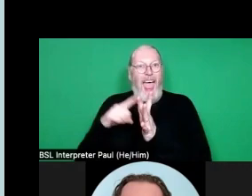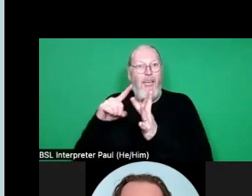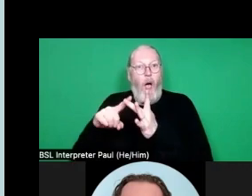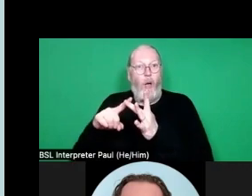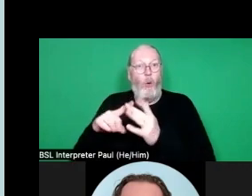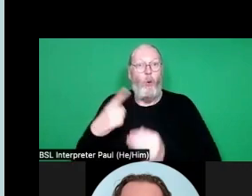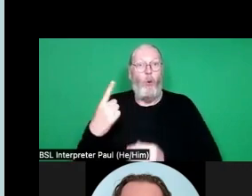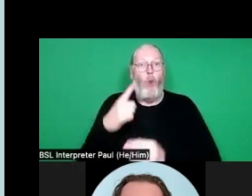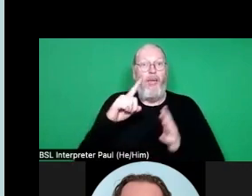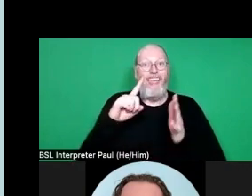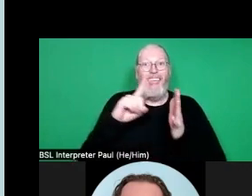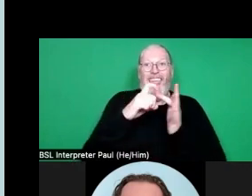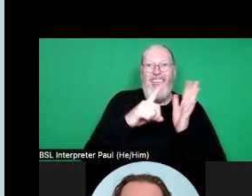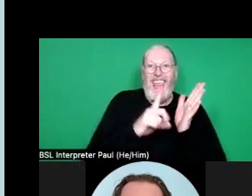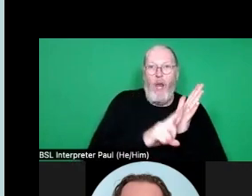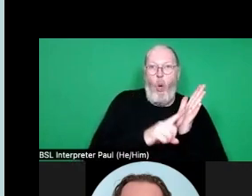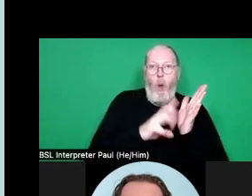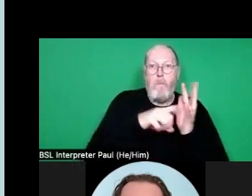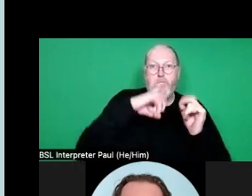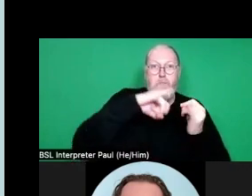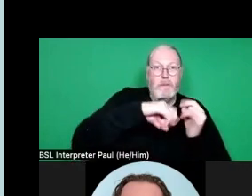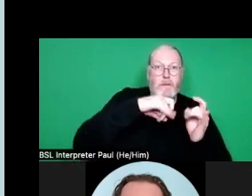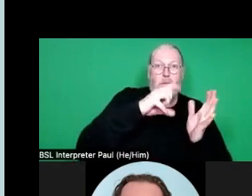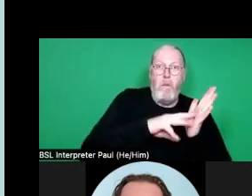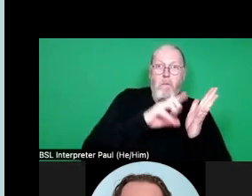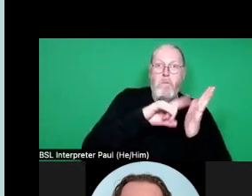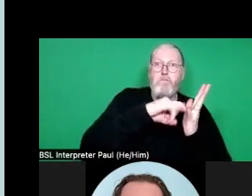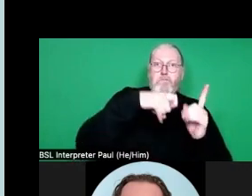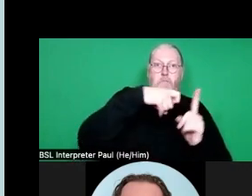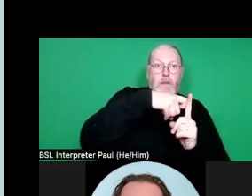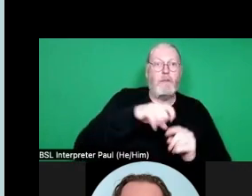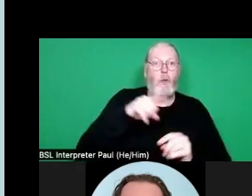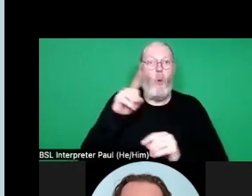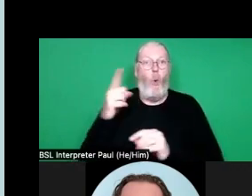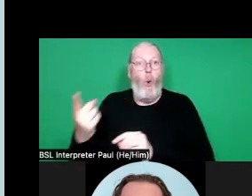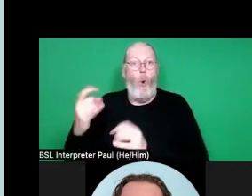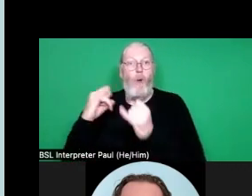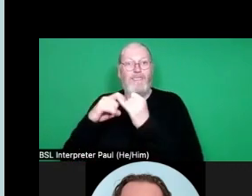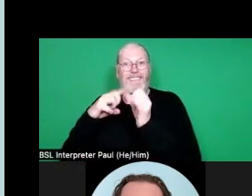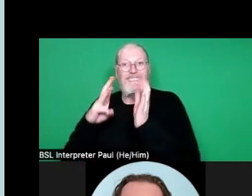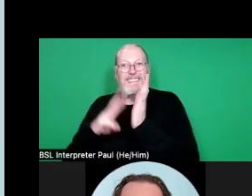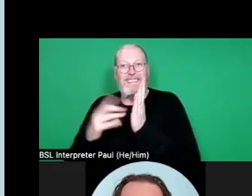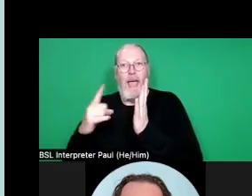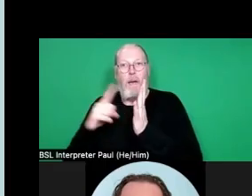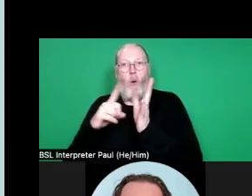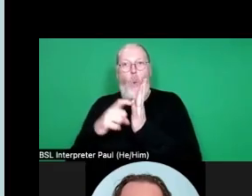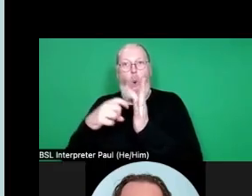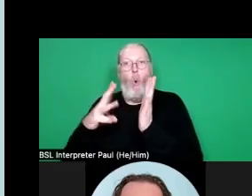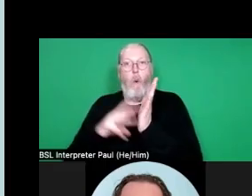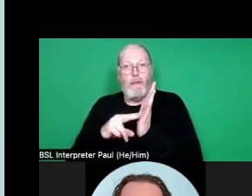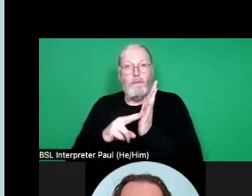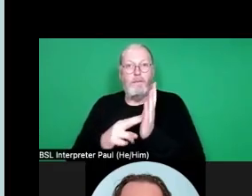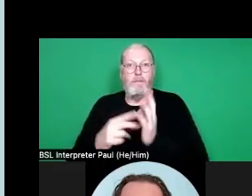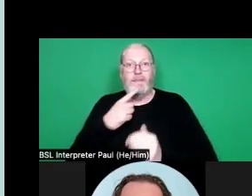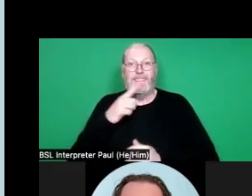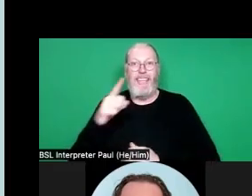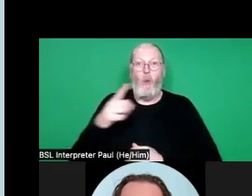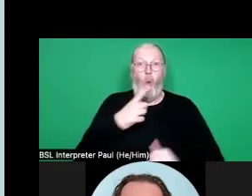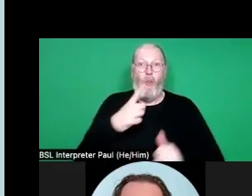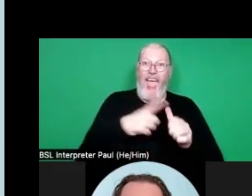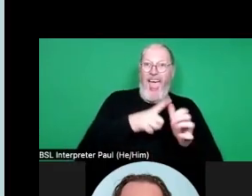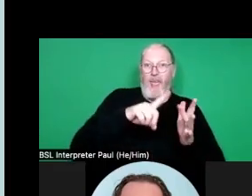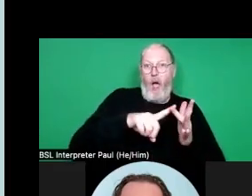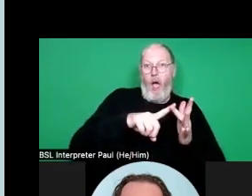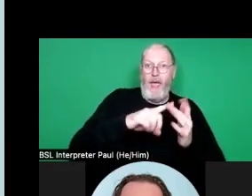could kill us all and the civilization destruction. And this sacred text was spread